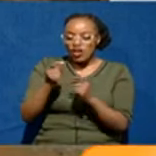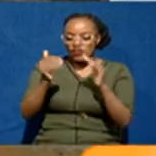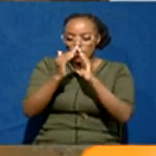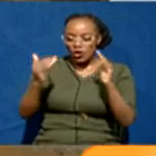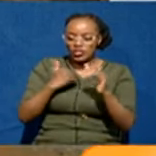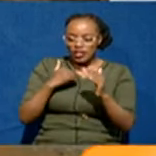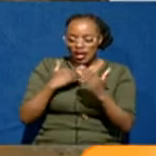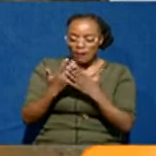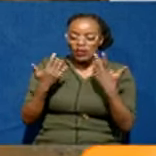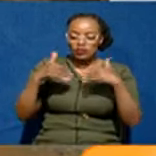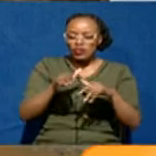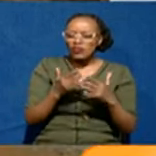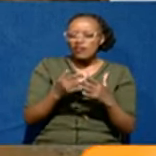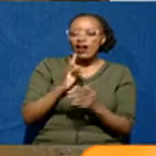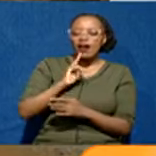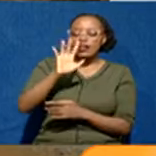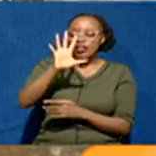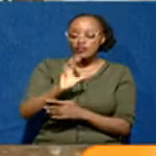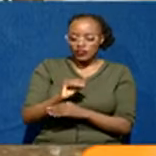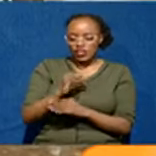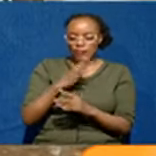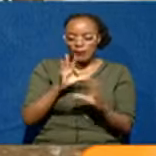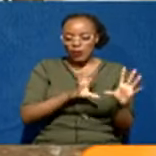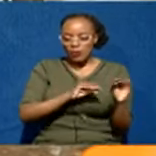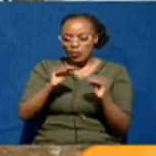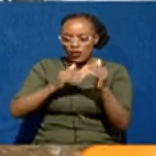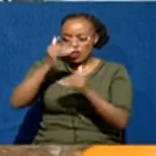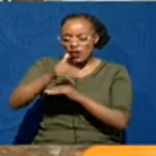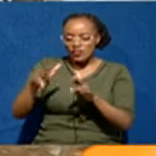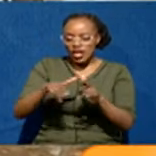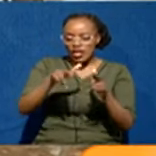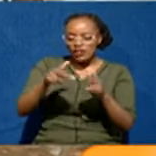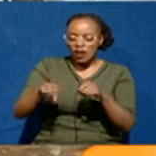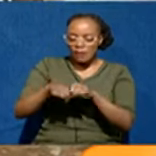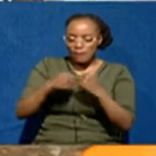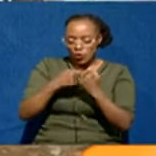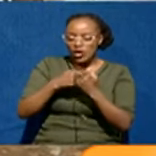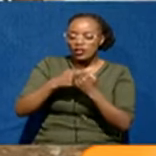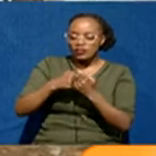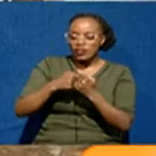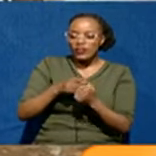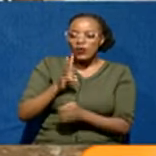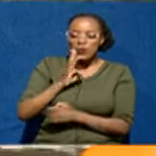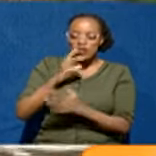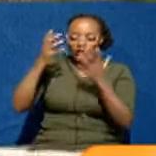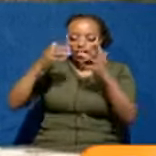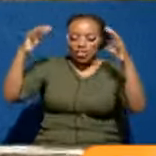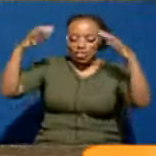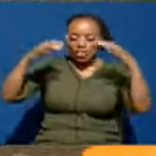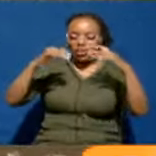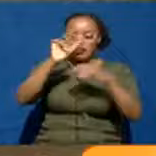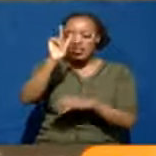been submerged with approximately 150 displaced after River Tende broke its banks following heavy downpour in the